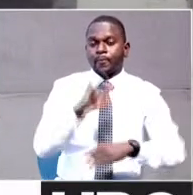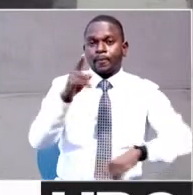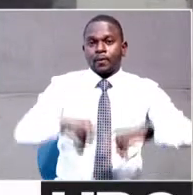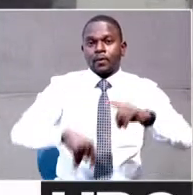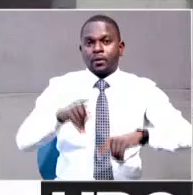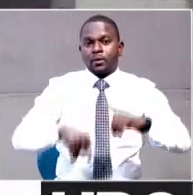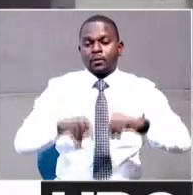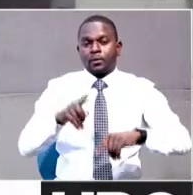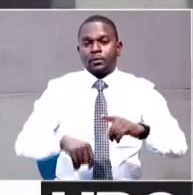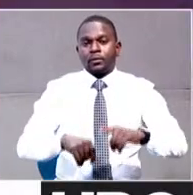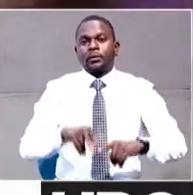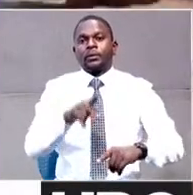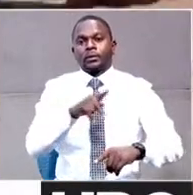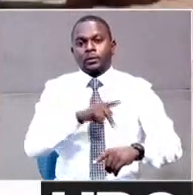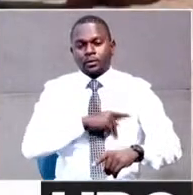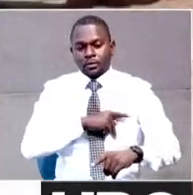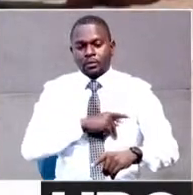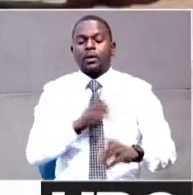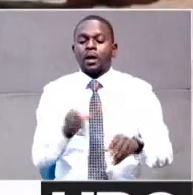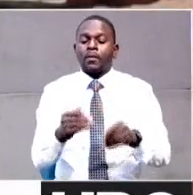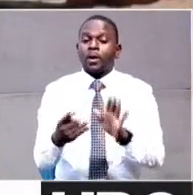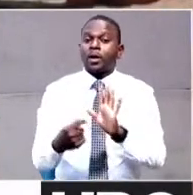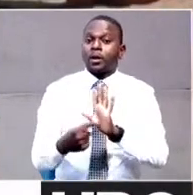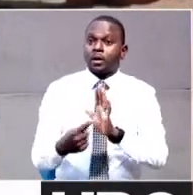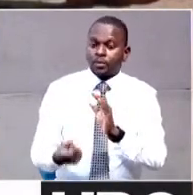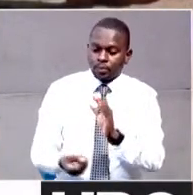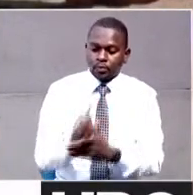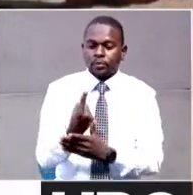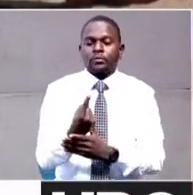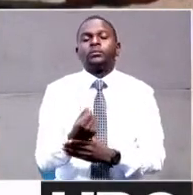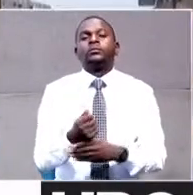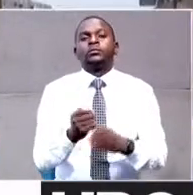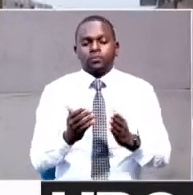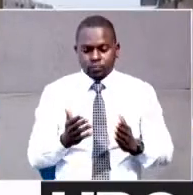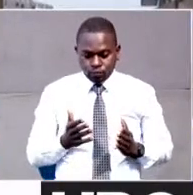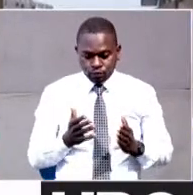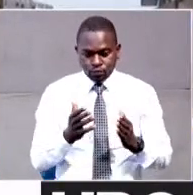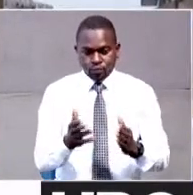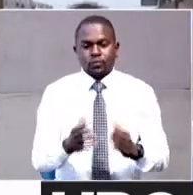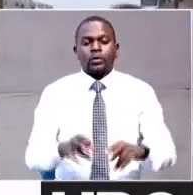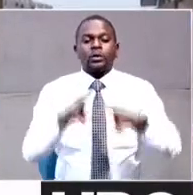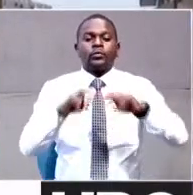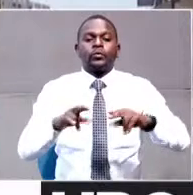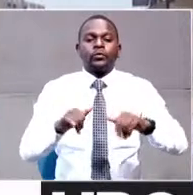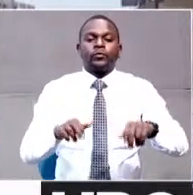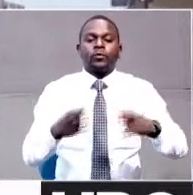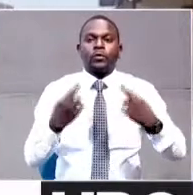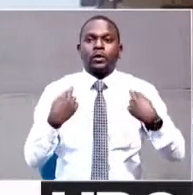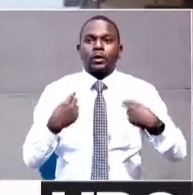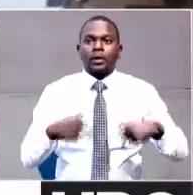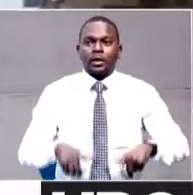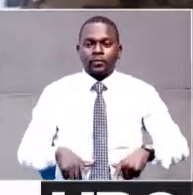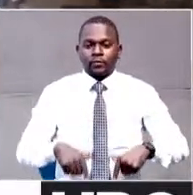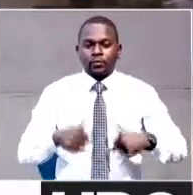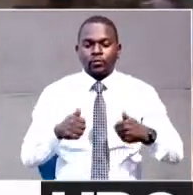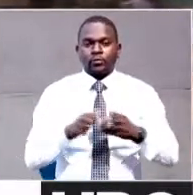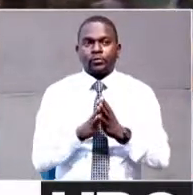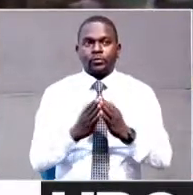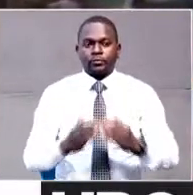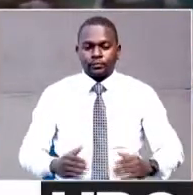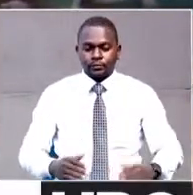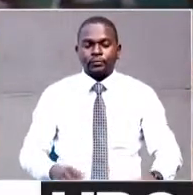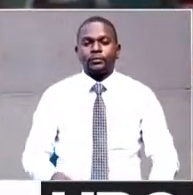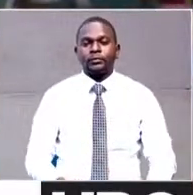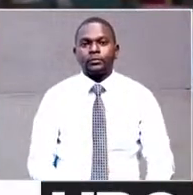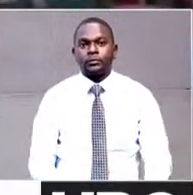political capital, which presents opportunities that attract city dwellers looking for a livelihood. Ivan Kahua and